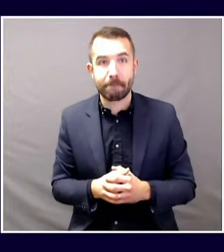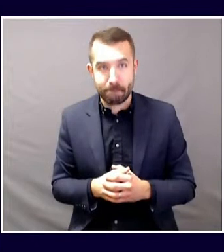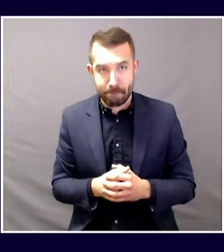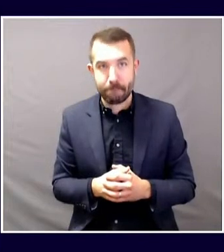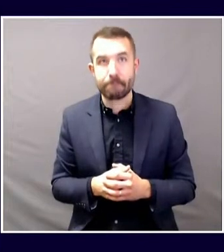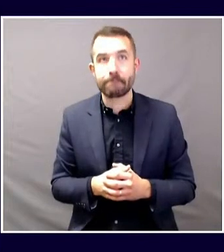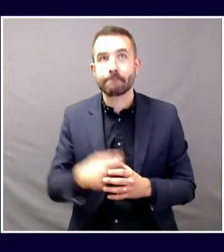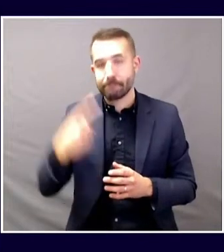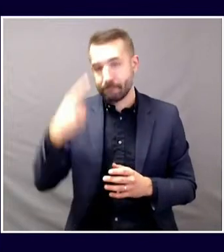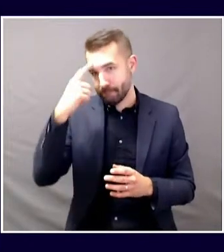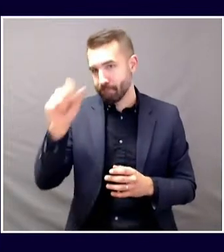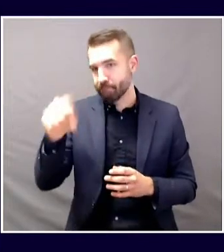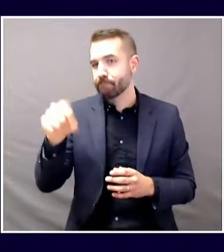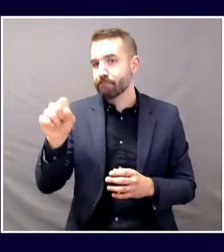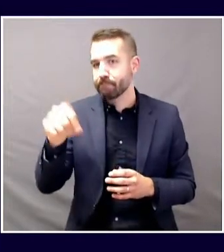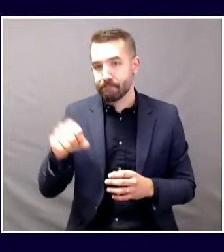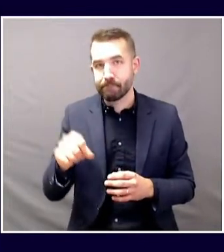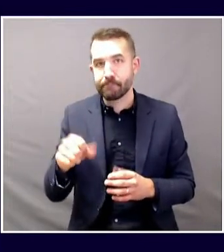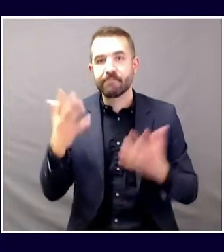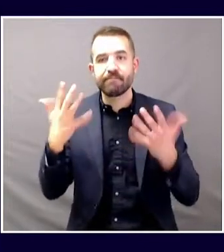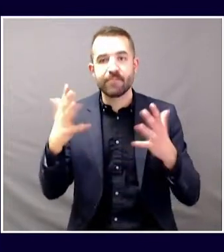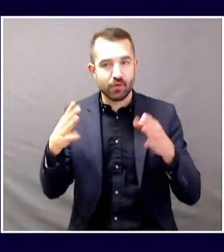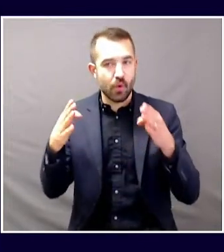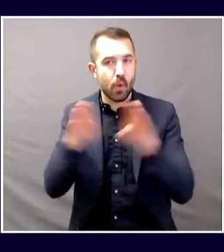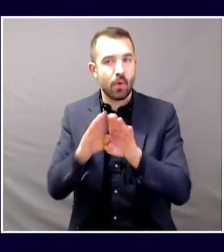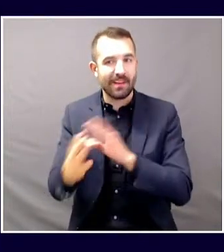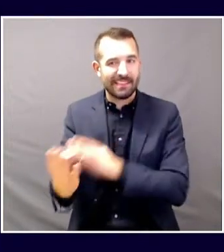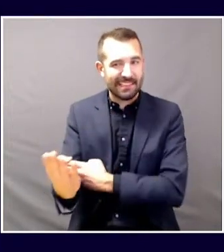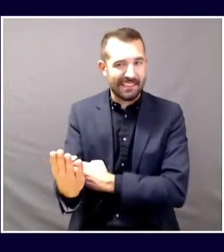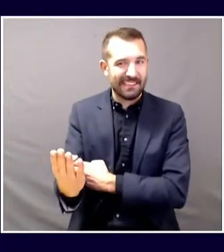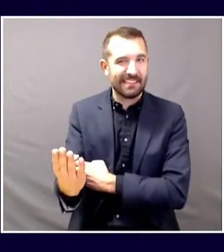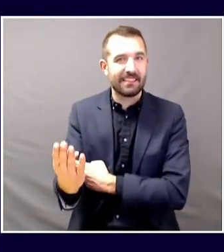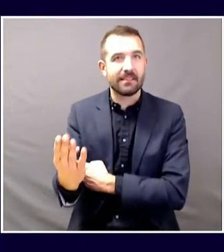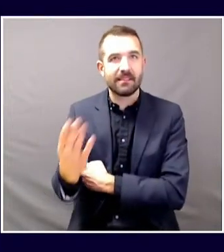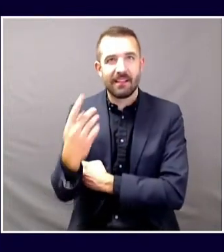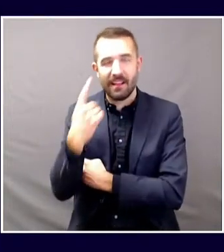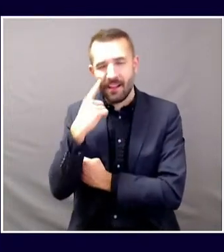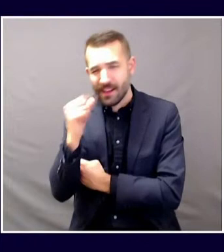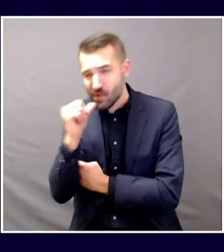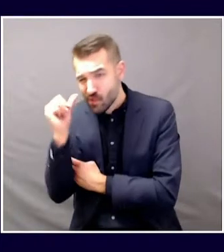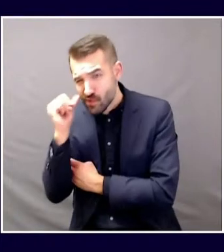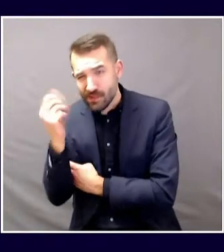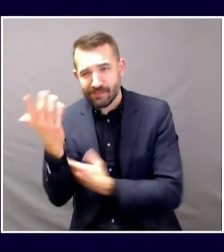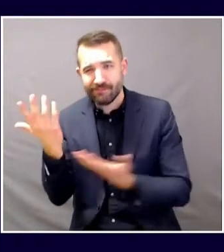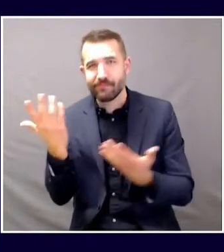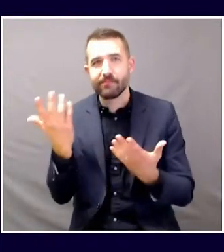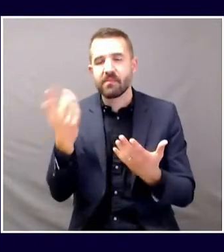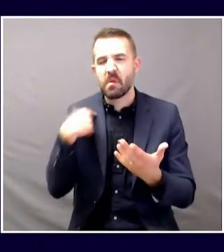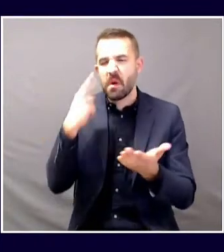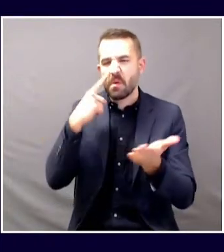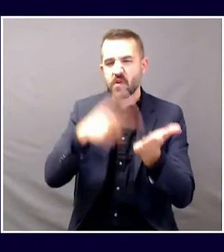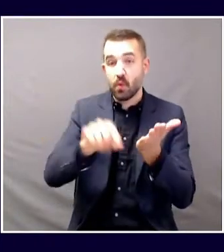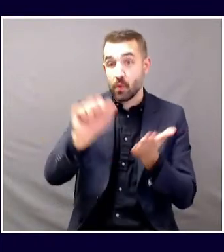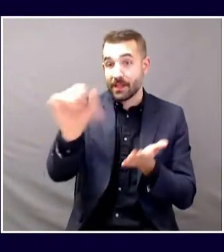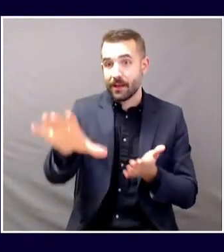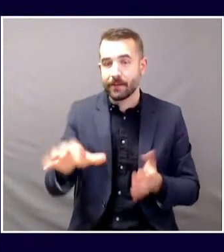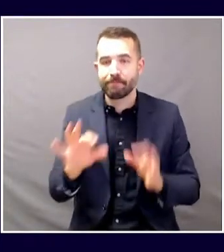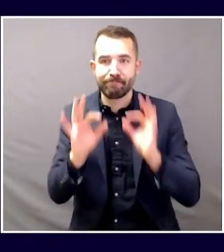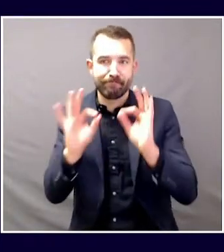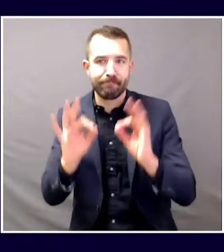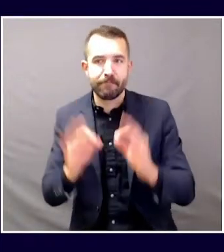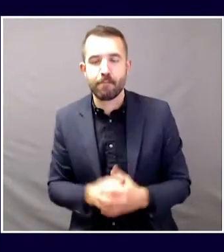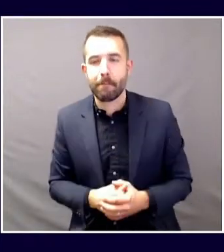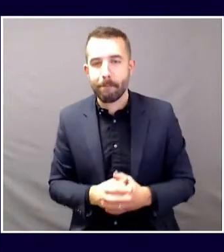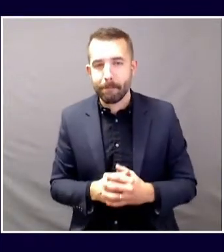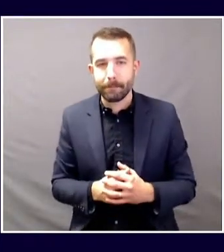investigation this morning or yesterday. I'll check and find out. Great, thank you. Mhm. I'm